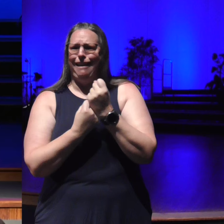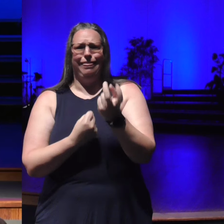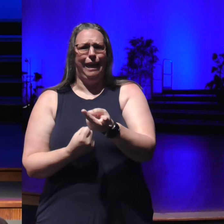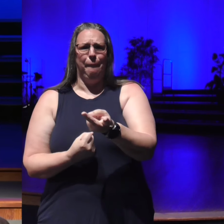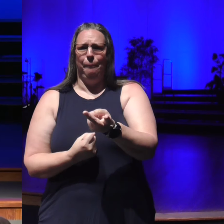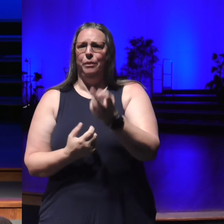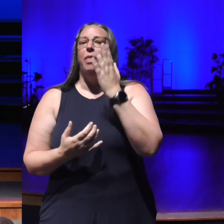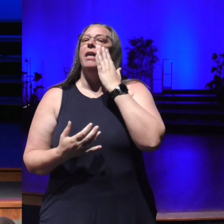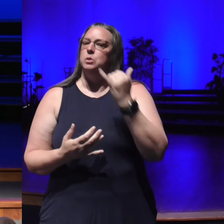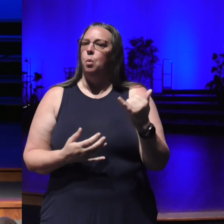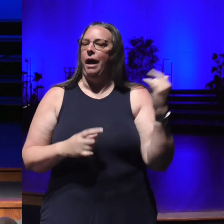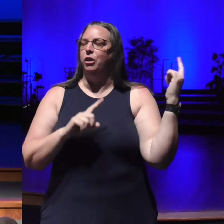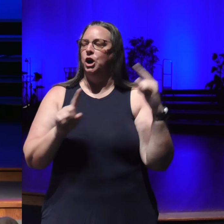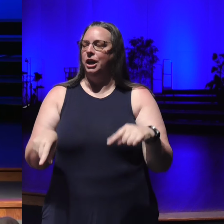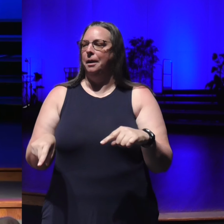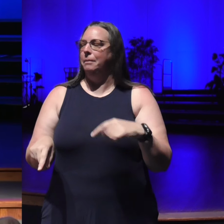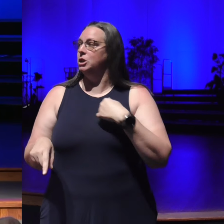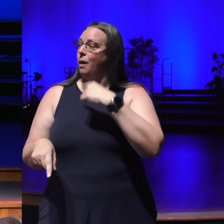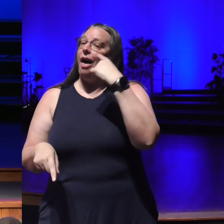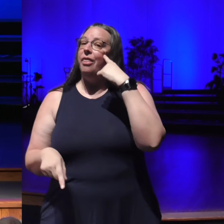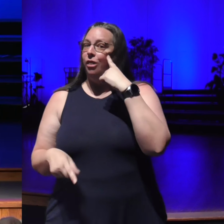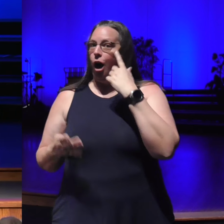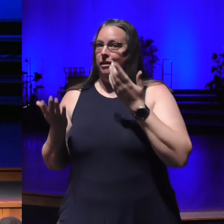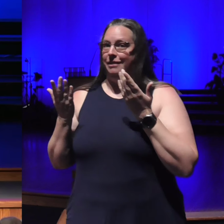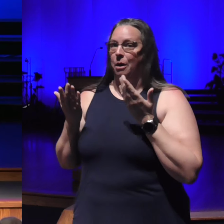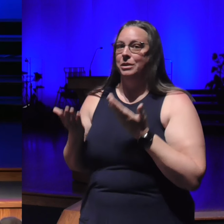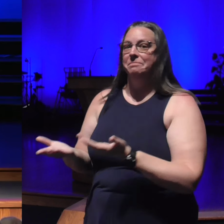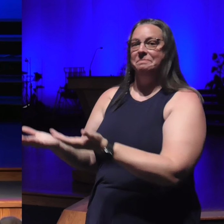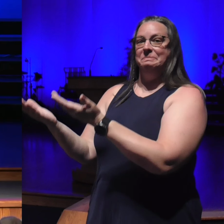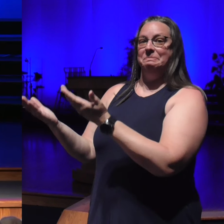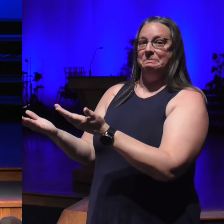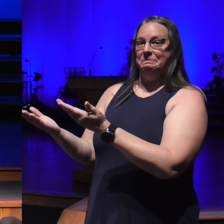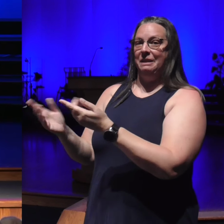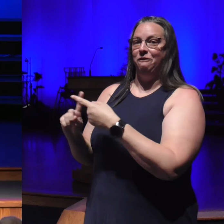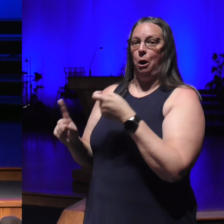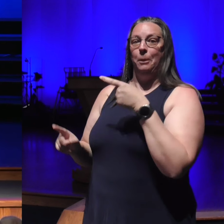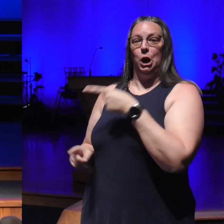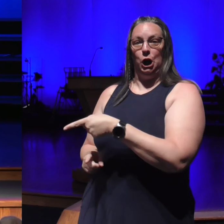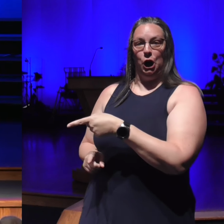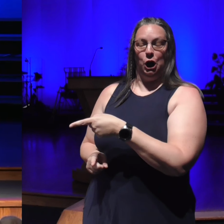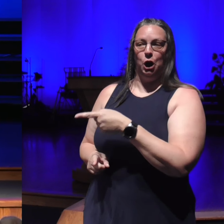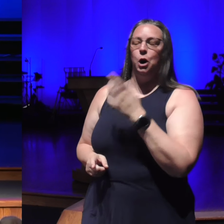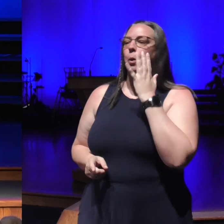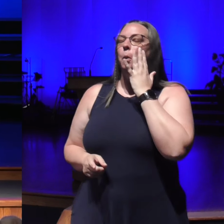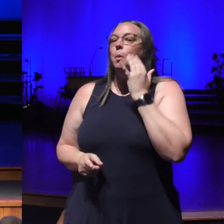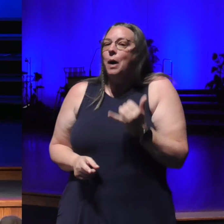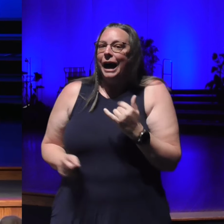they're coming here. And I thought it would be a good idea for everyone to hear from her a little bit why